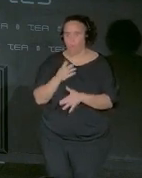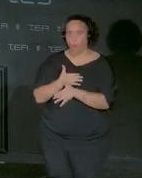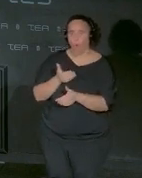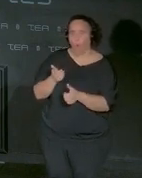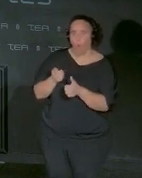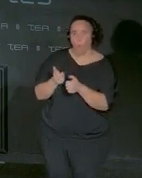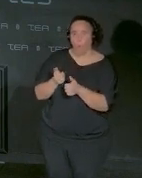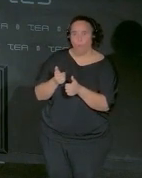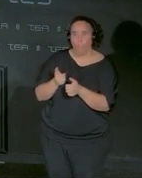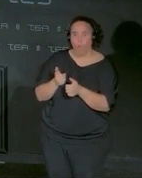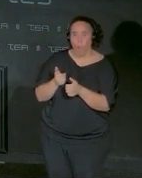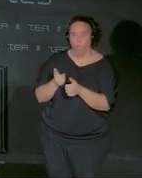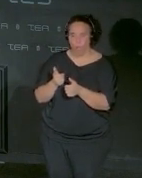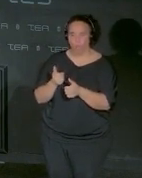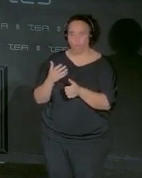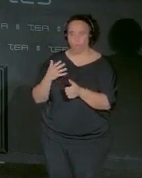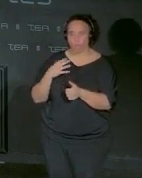necessary money.